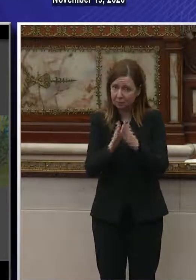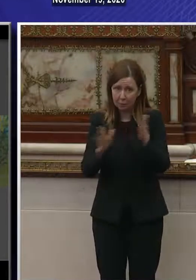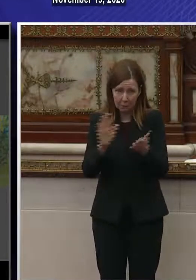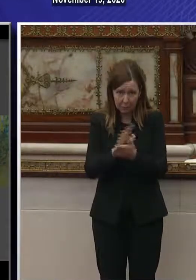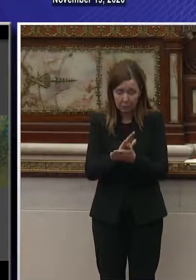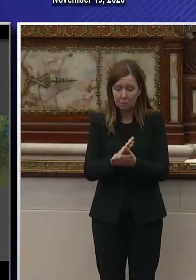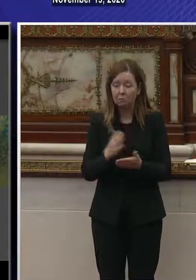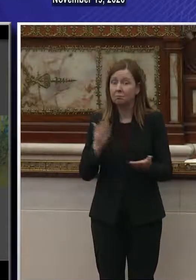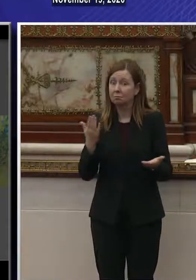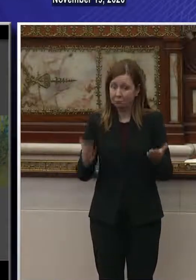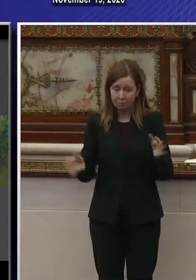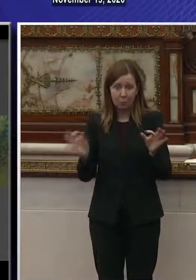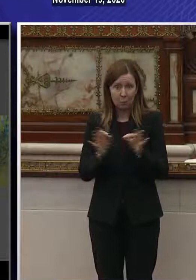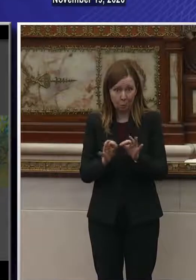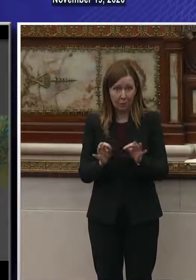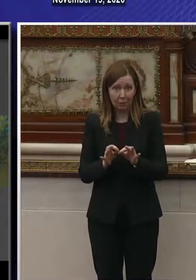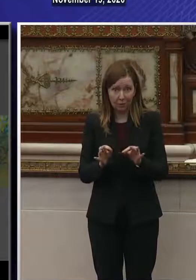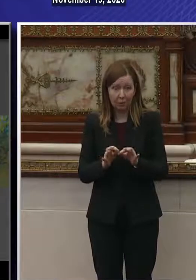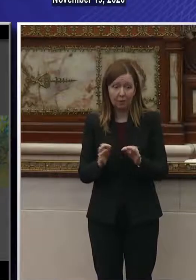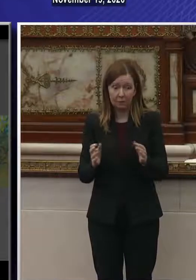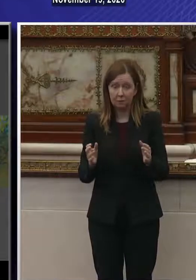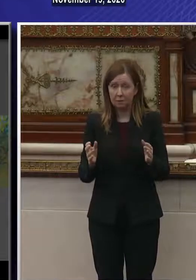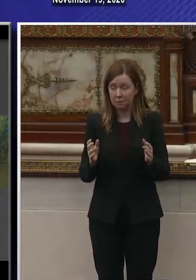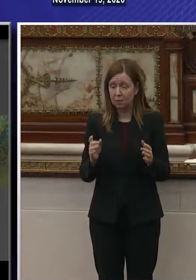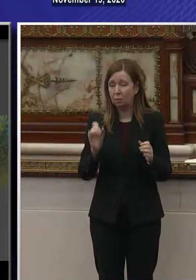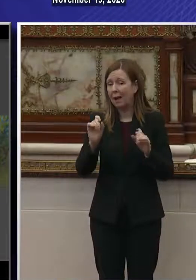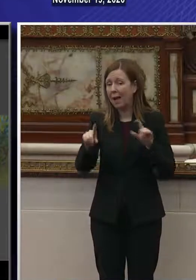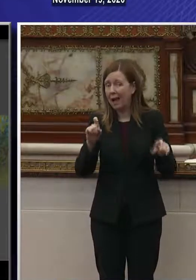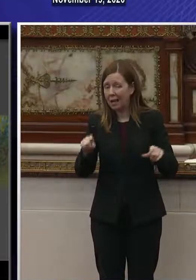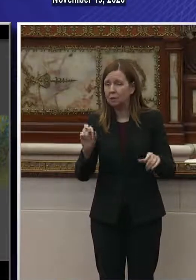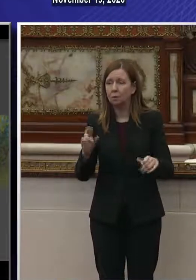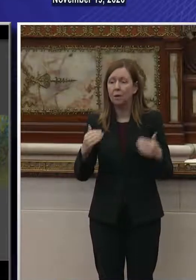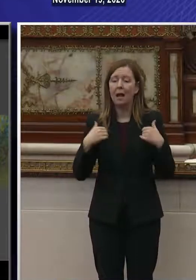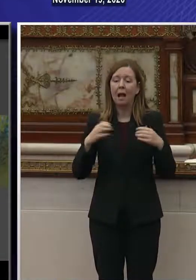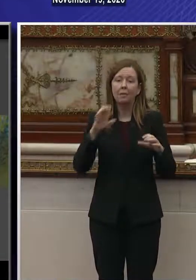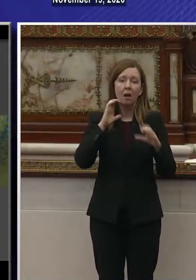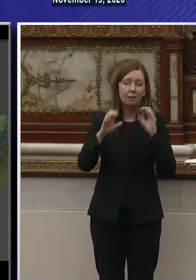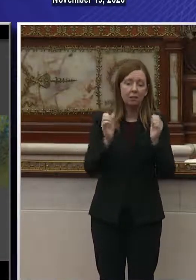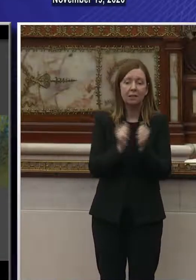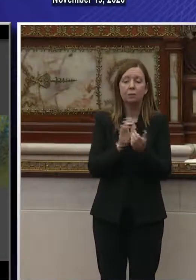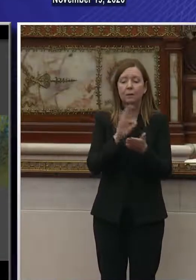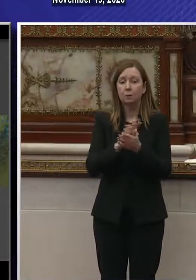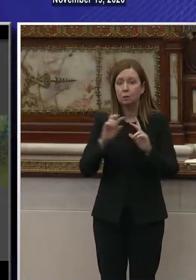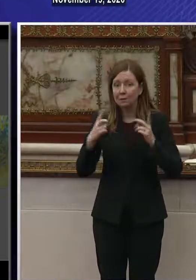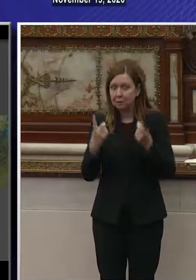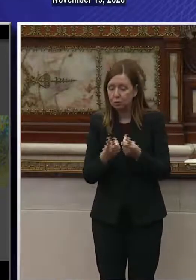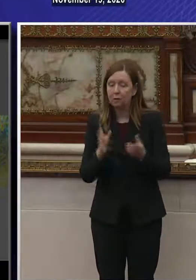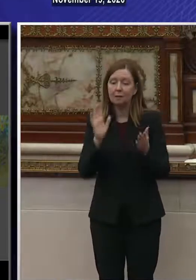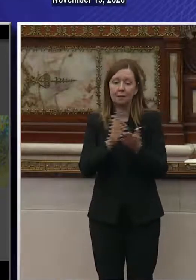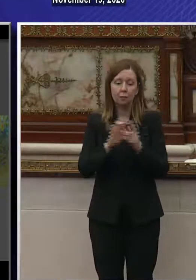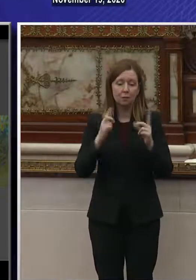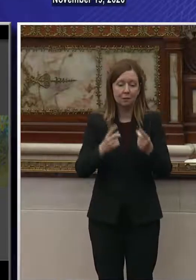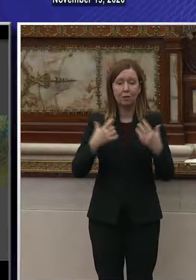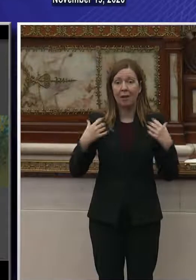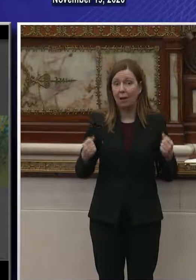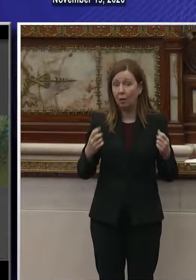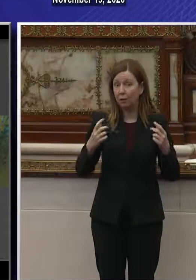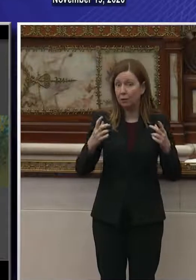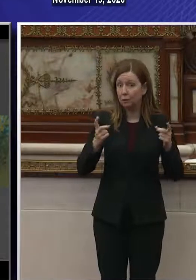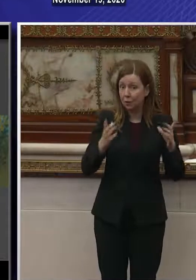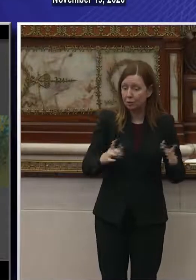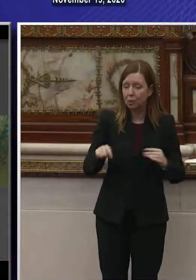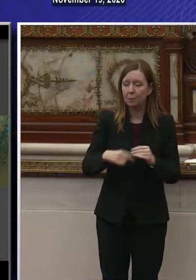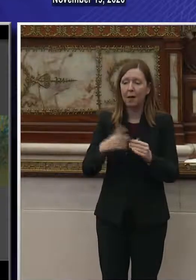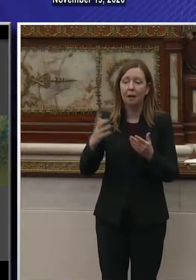be worthwhile to ask, you know, or be able to have a conversation with the school district and the school district's health director